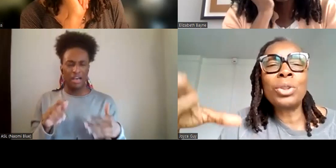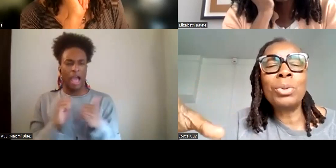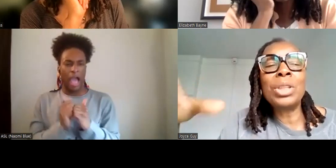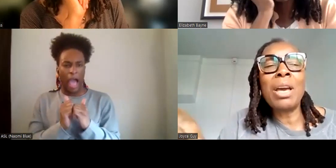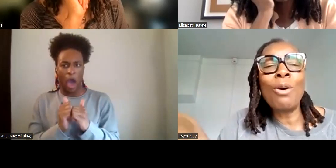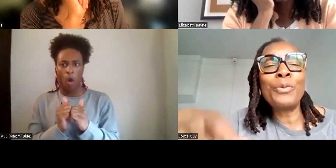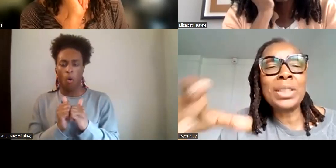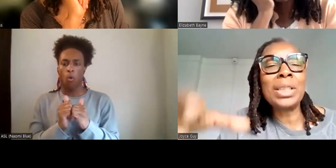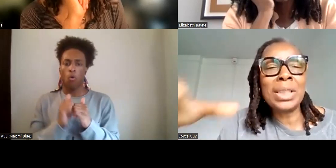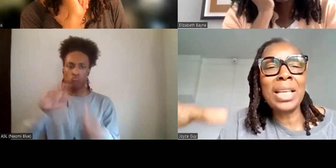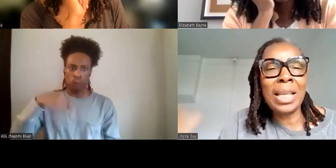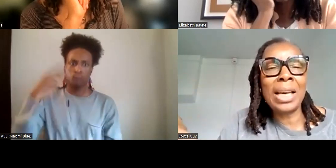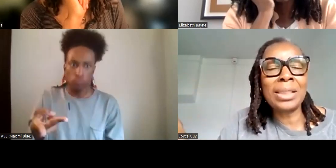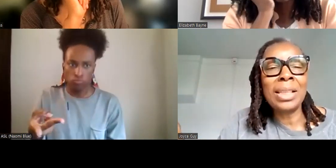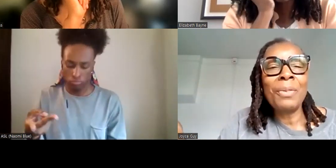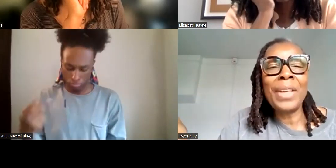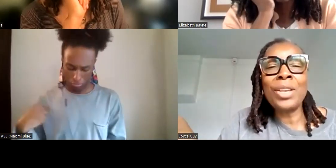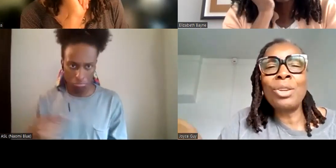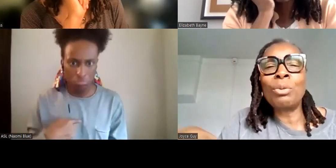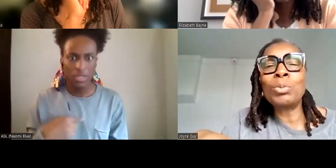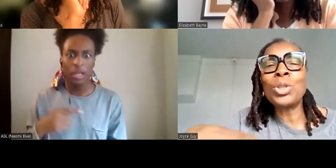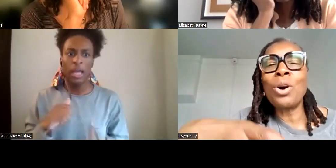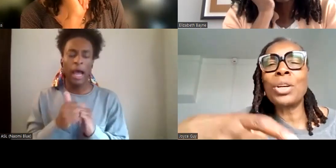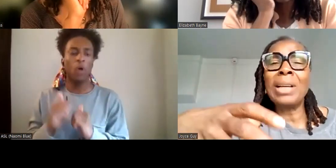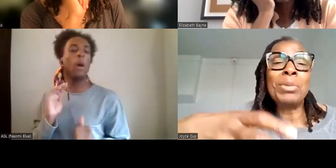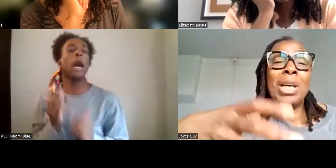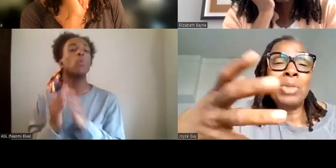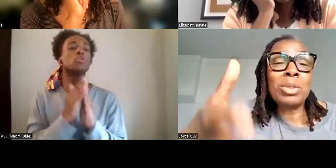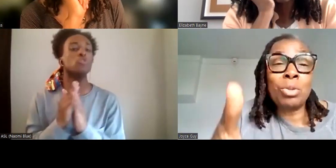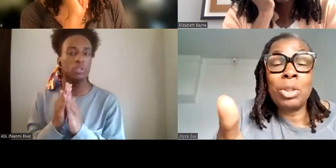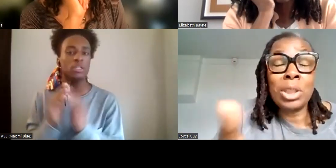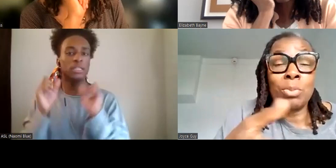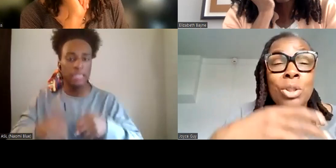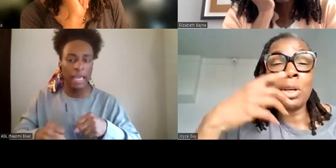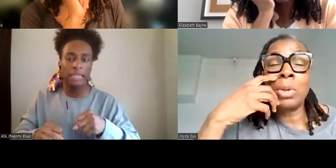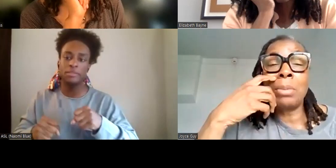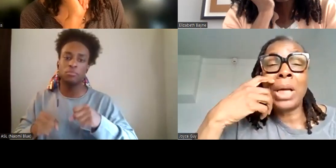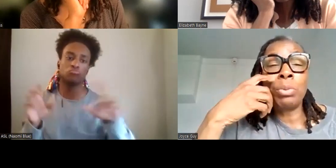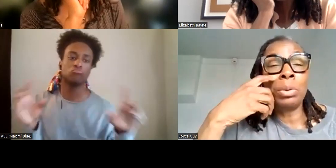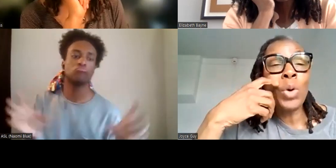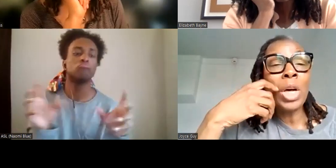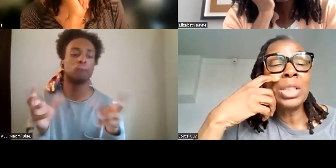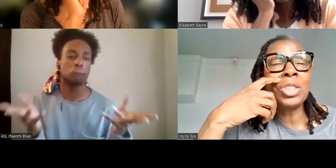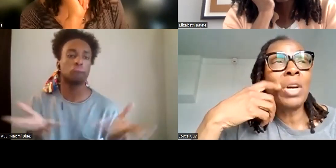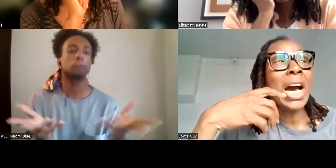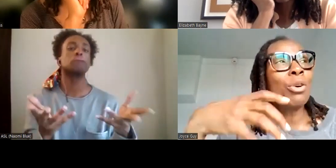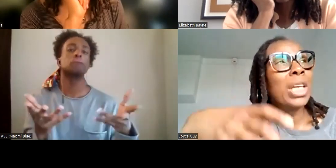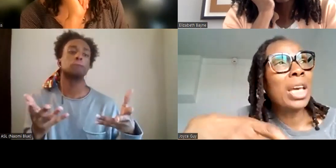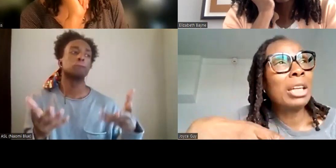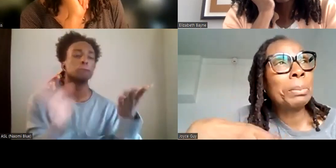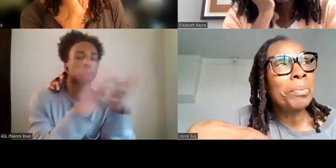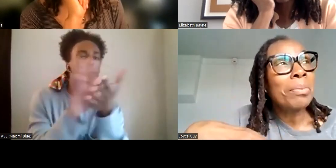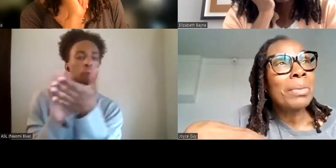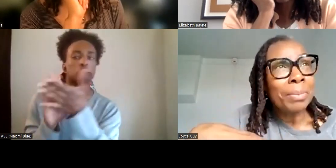our own community help facilitate that, when we're talking, I'm just, since we're talking about Black women wellness,